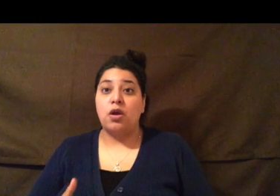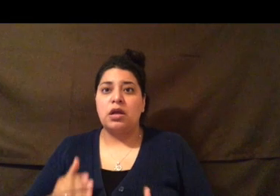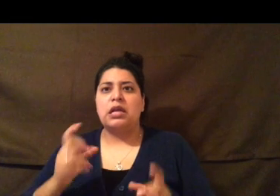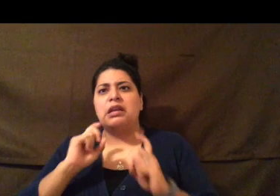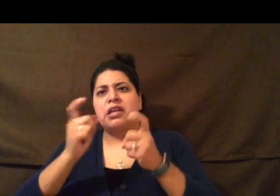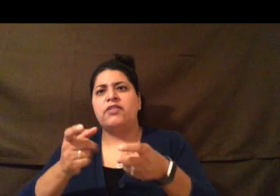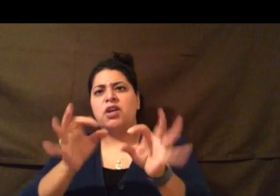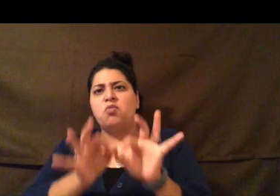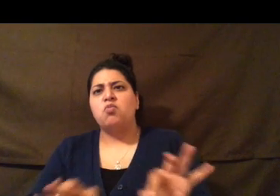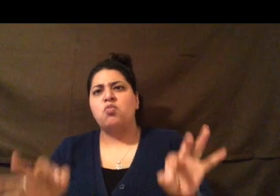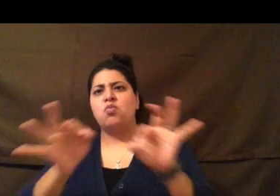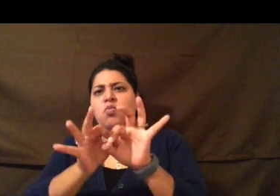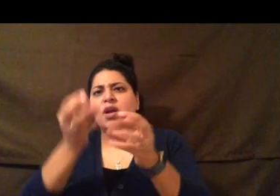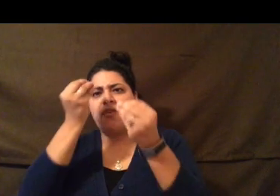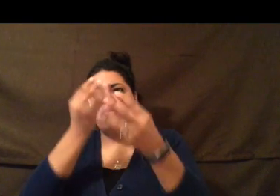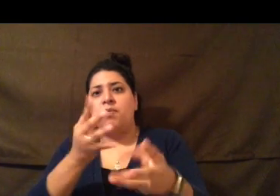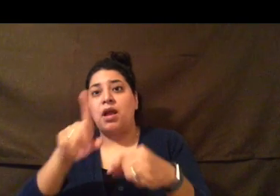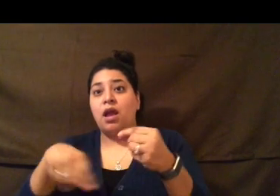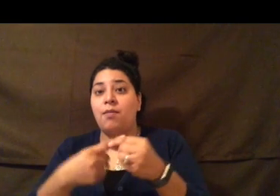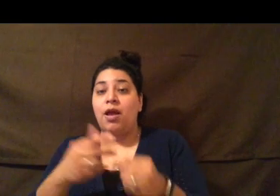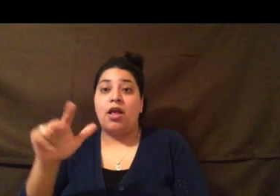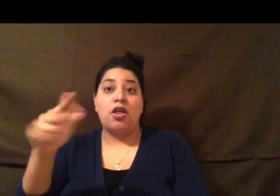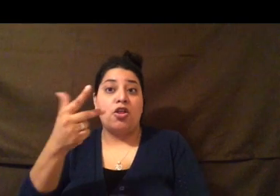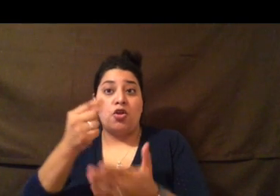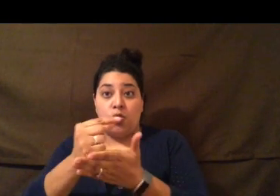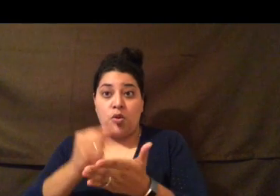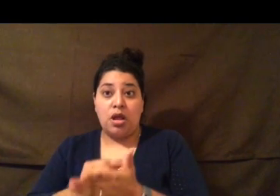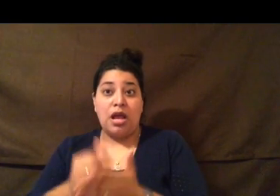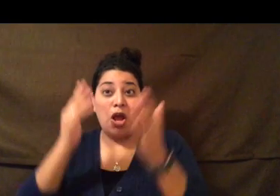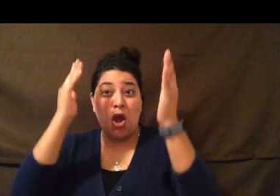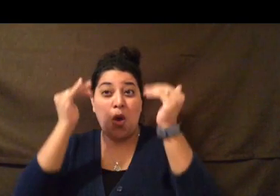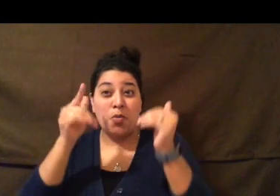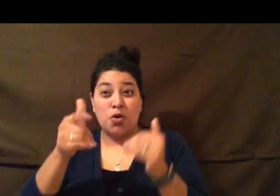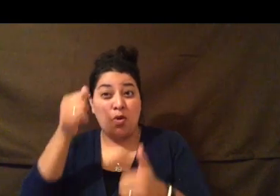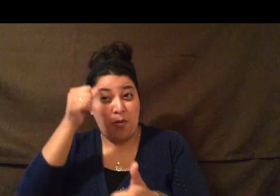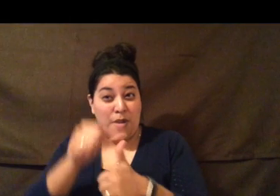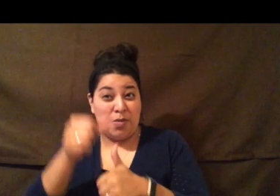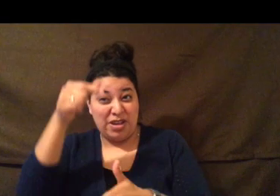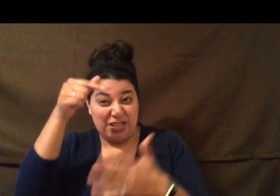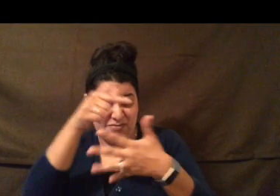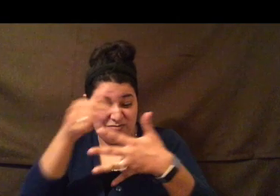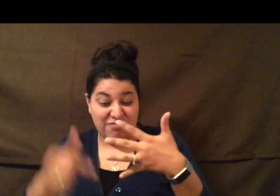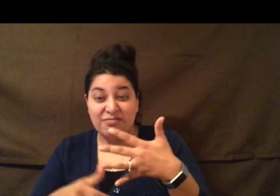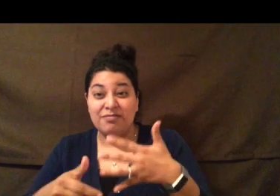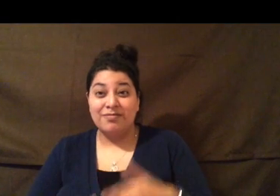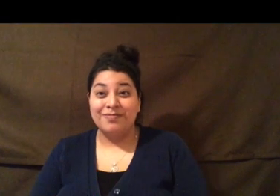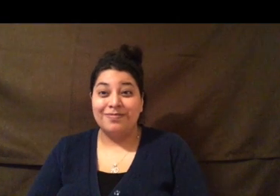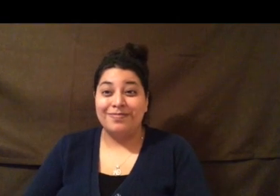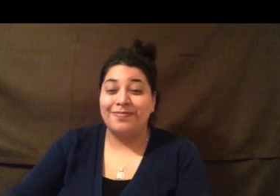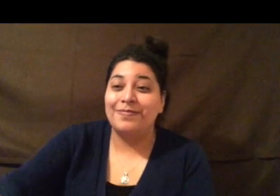give them some important information about third grade. Hope you keep this in mind.